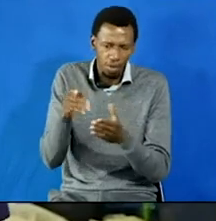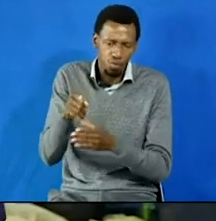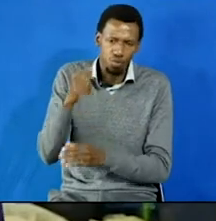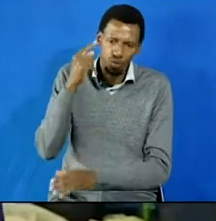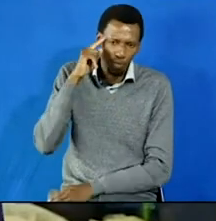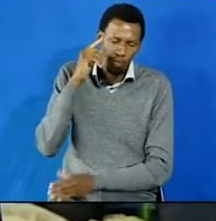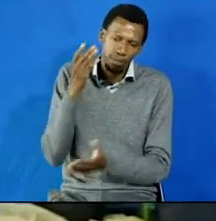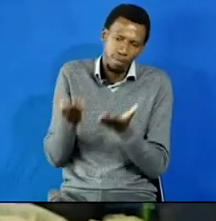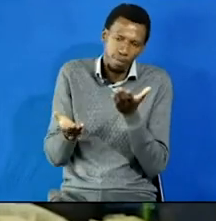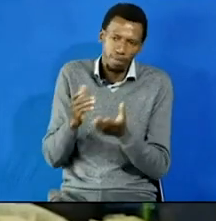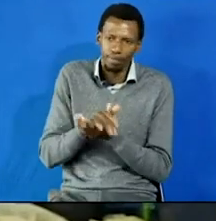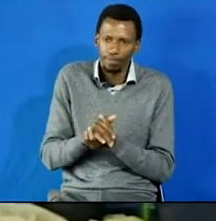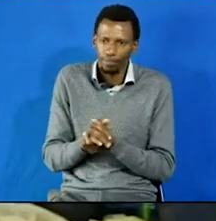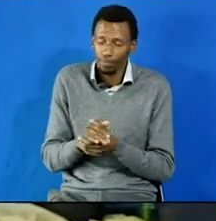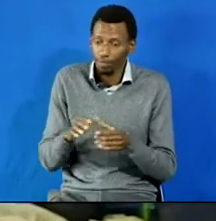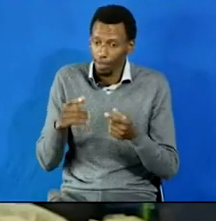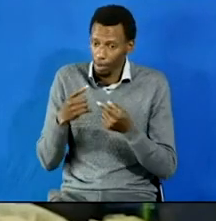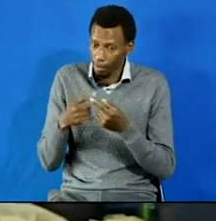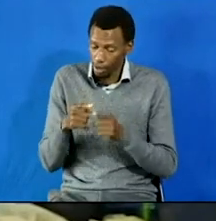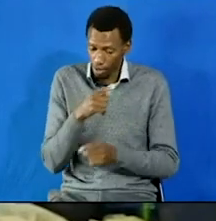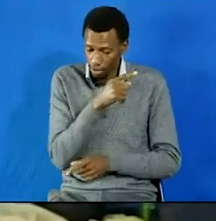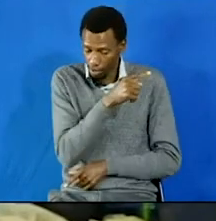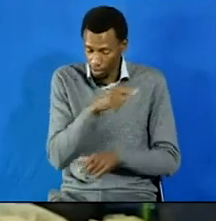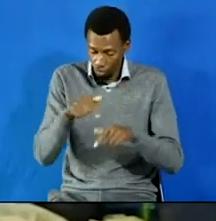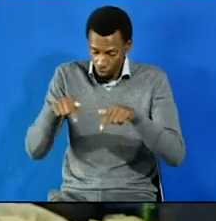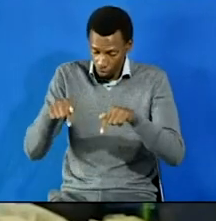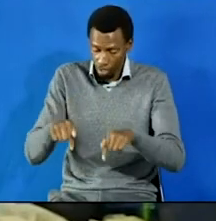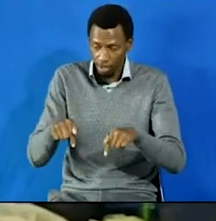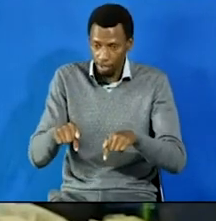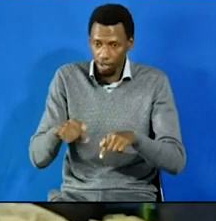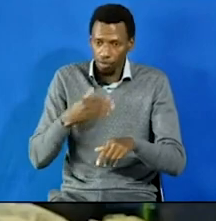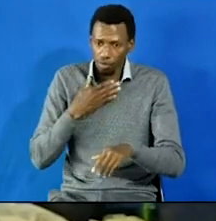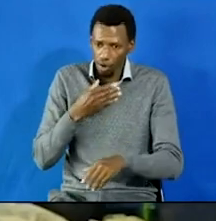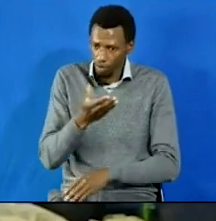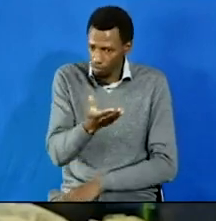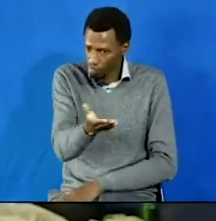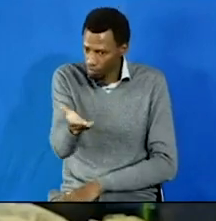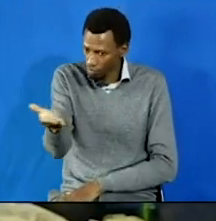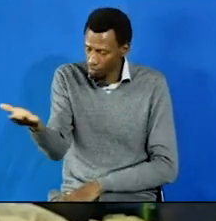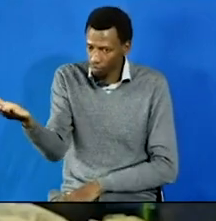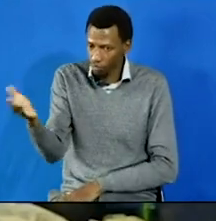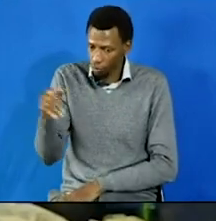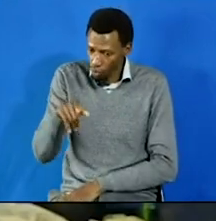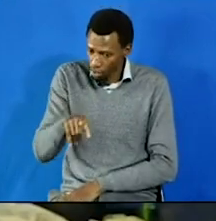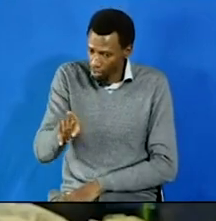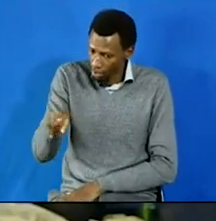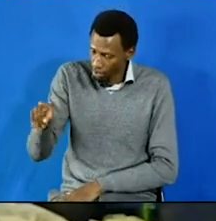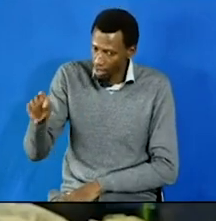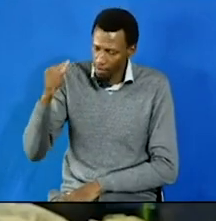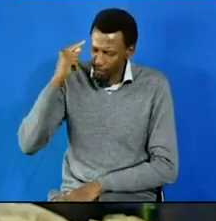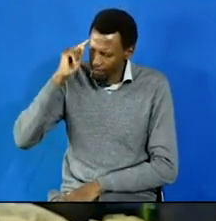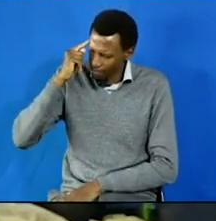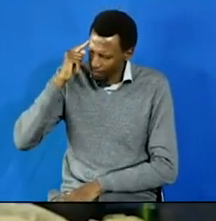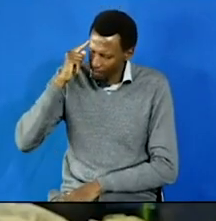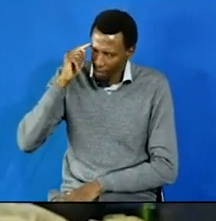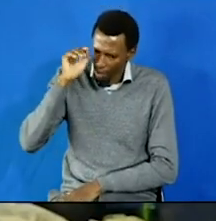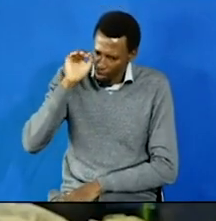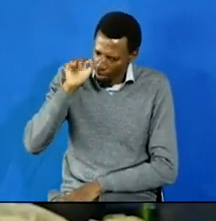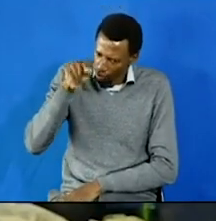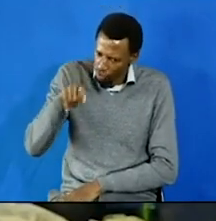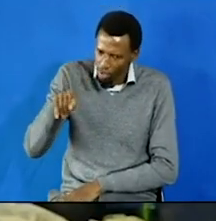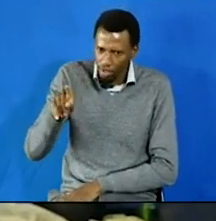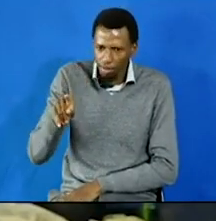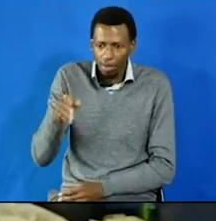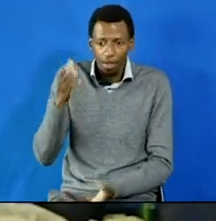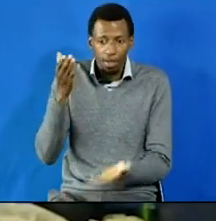But I want us today to think and ask ourselves, could we be